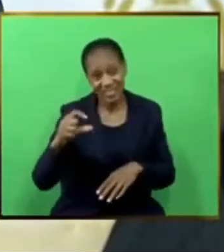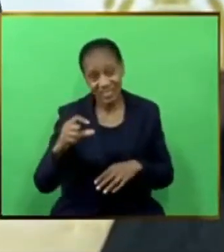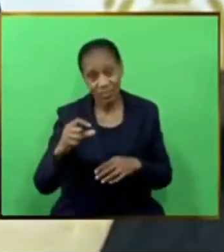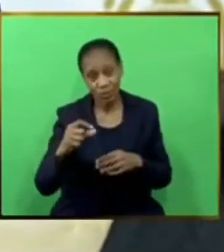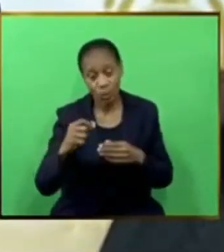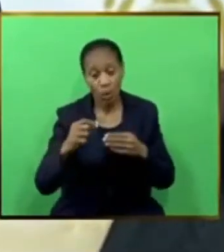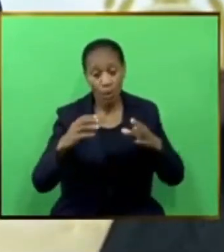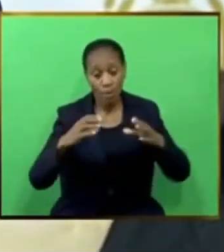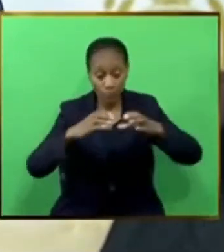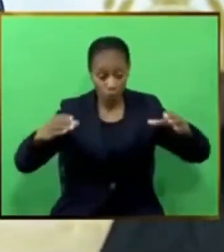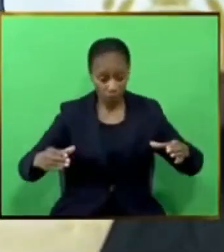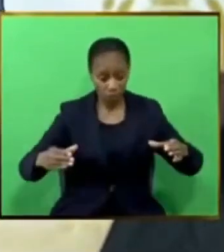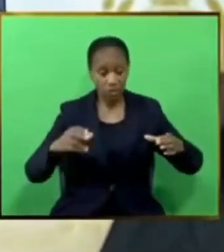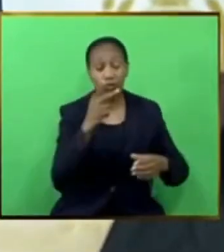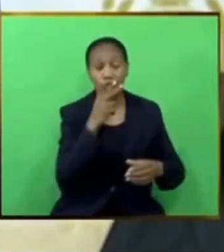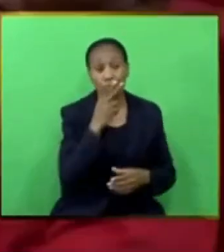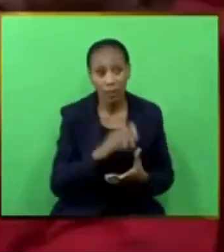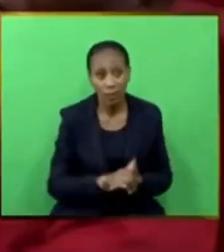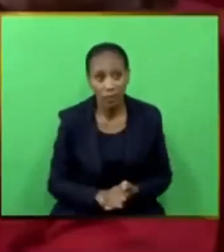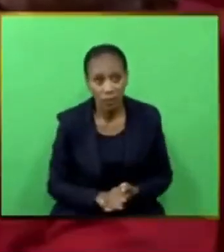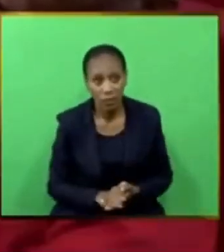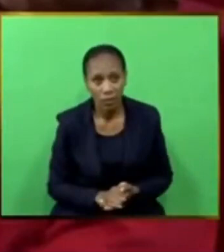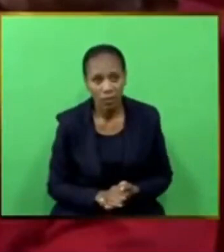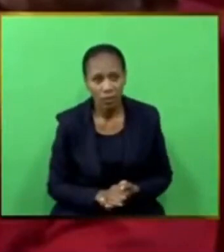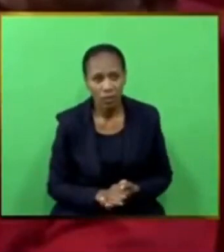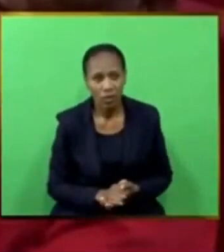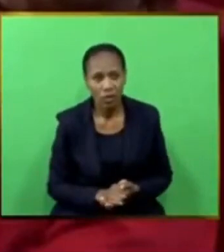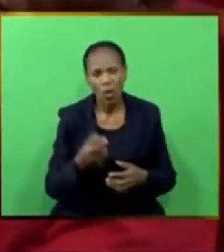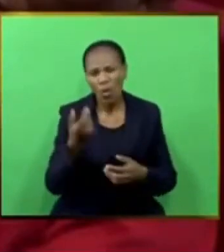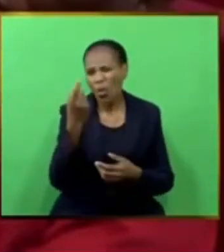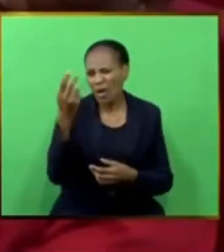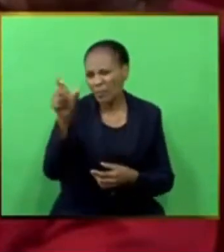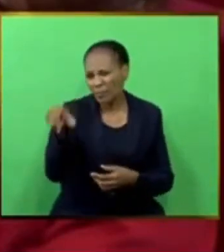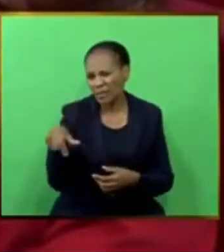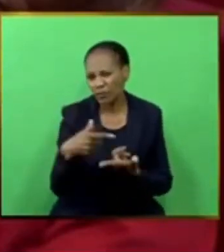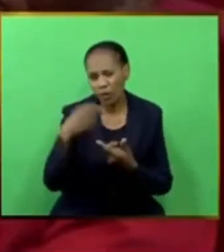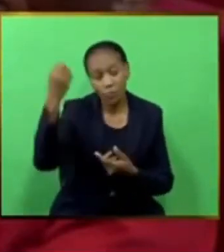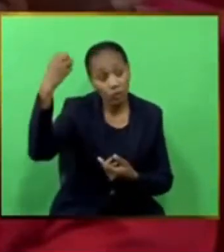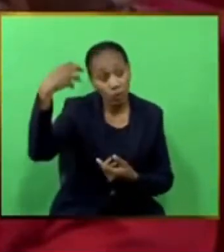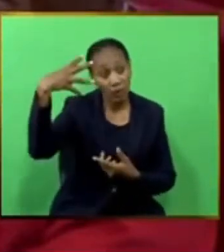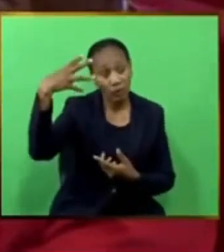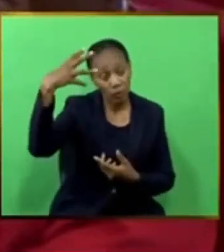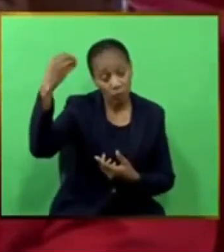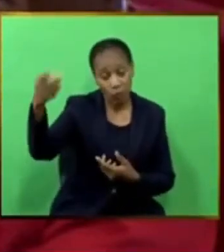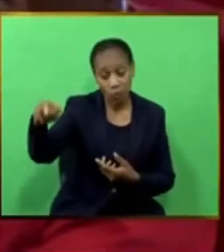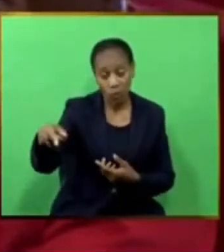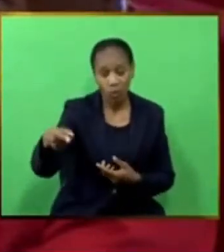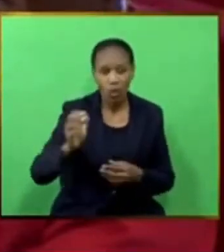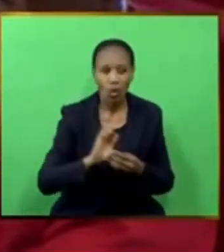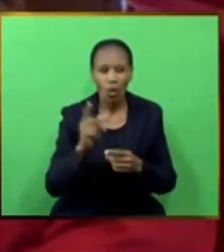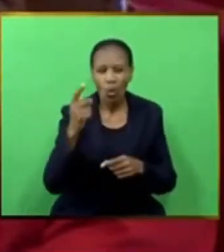tobacco. Hamkhelo Mkhane from Soweto, one of the over